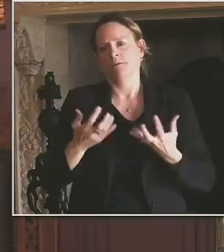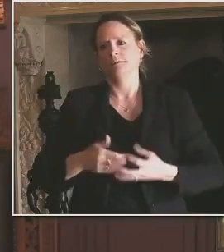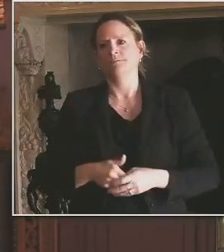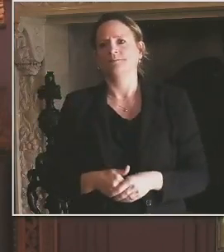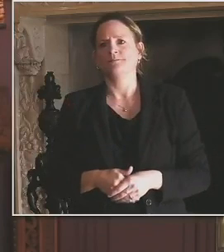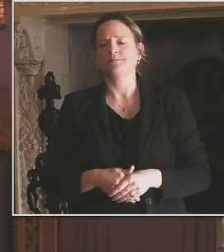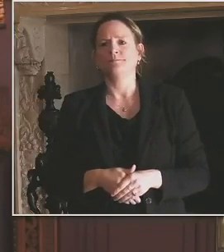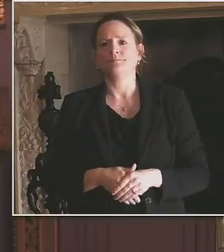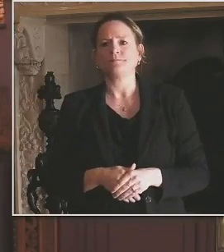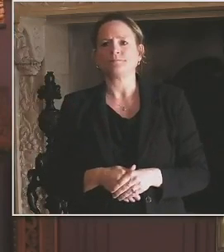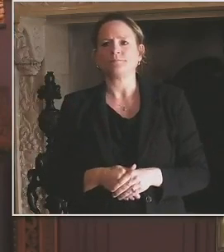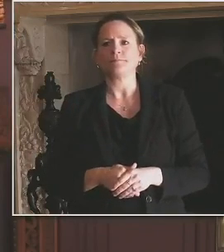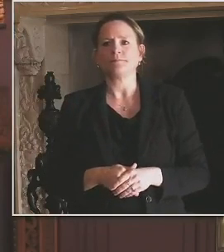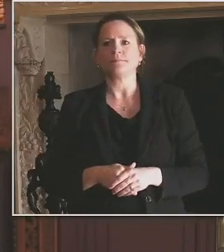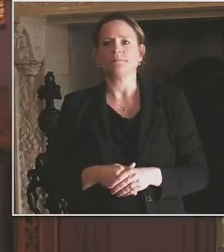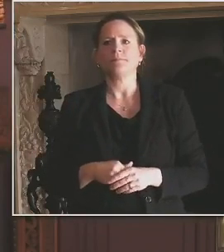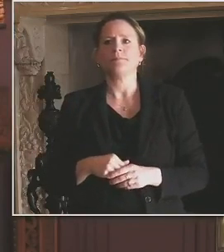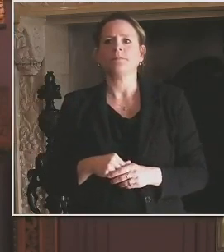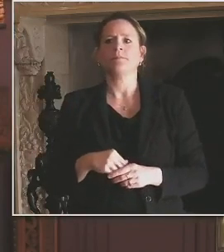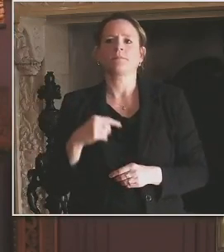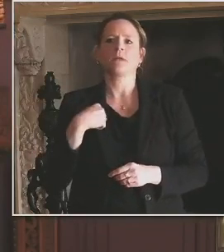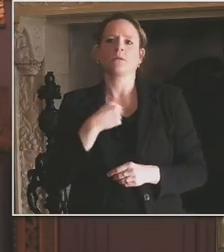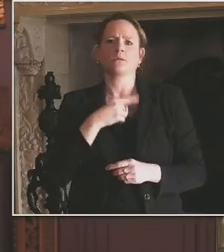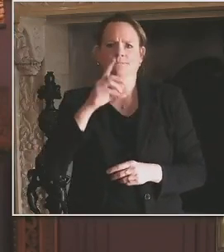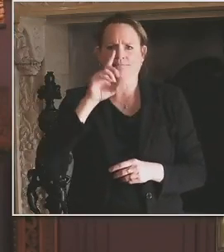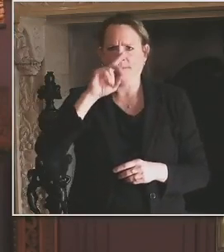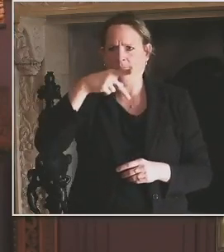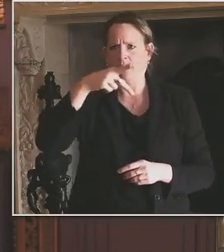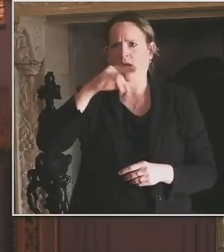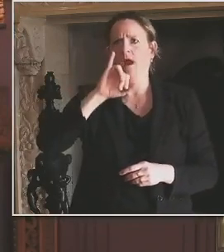Public Instruction, which coordinated not only with